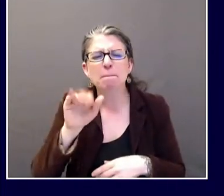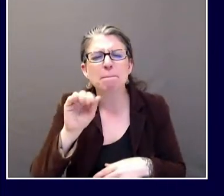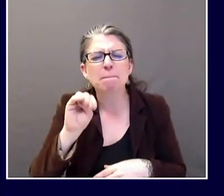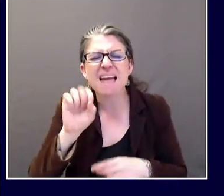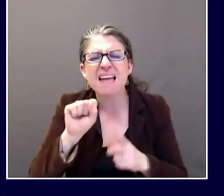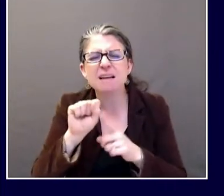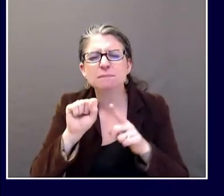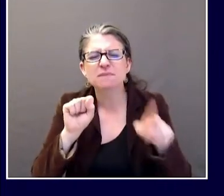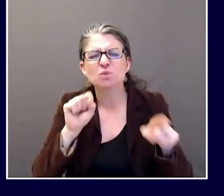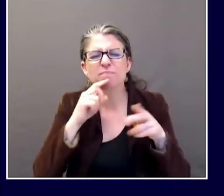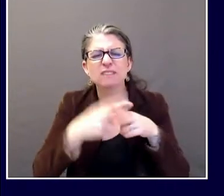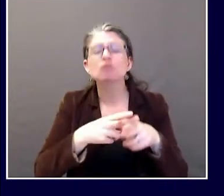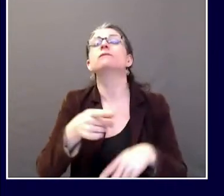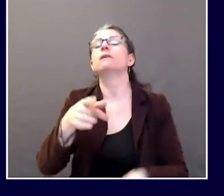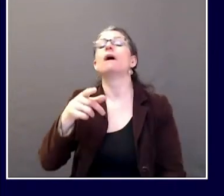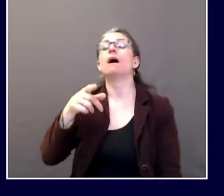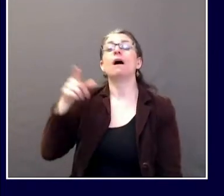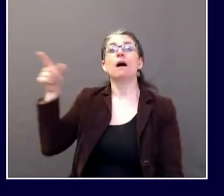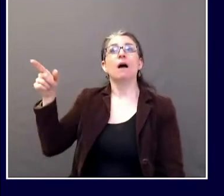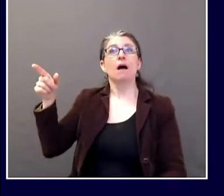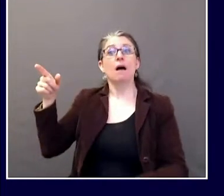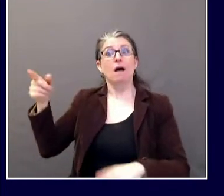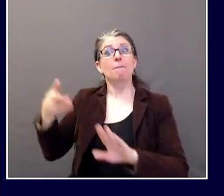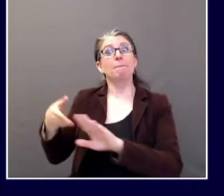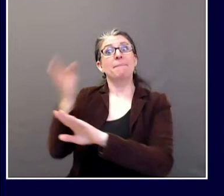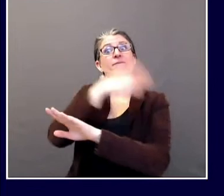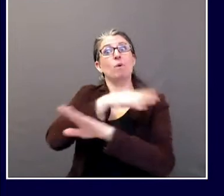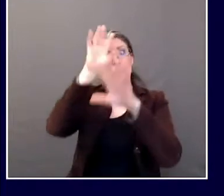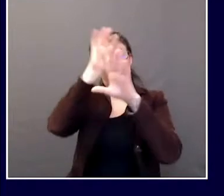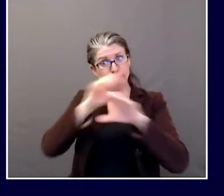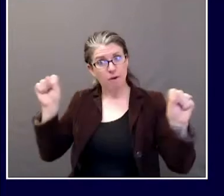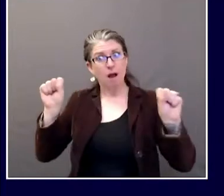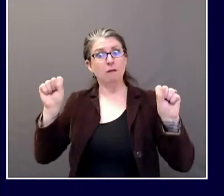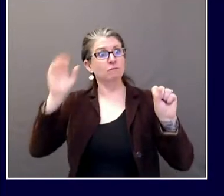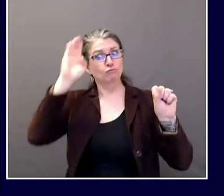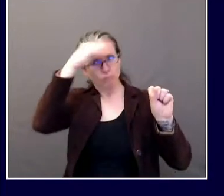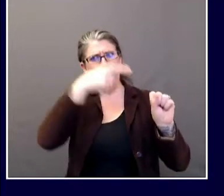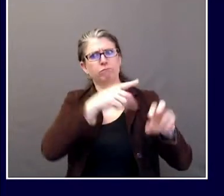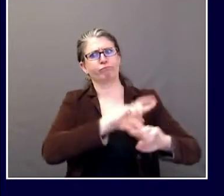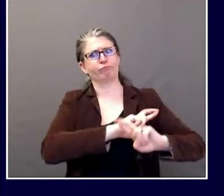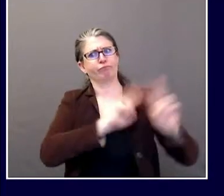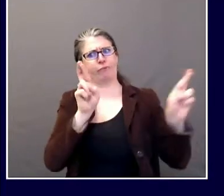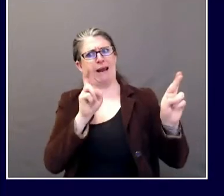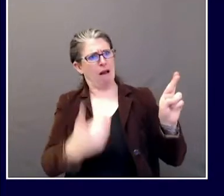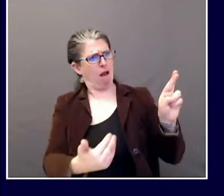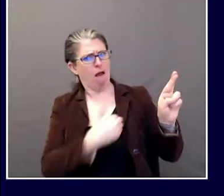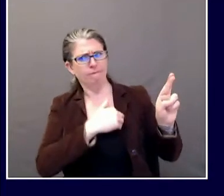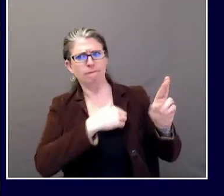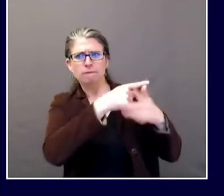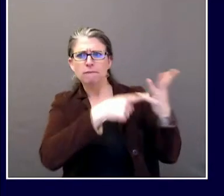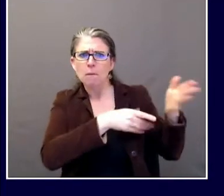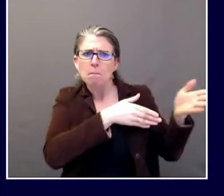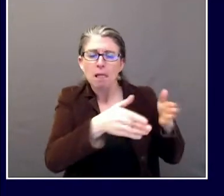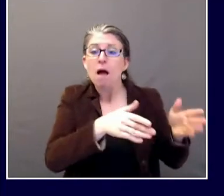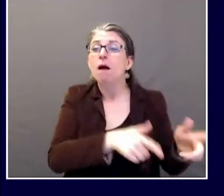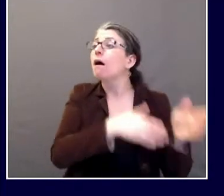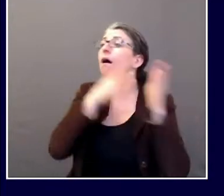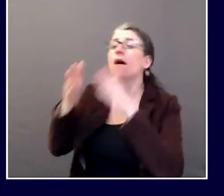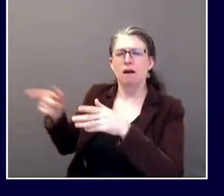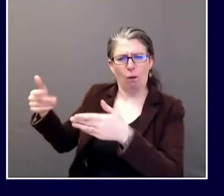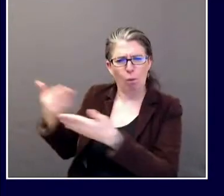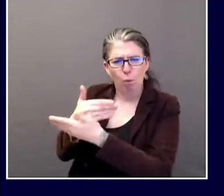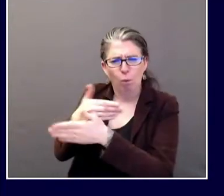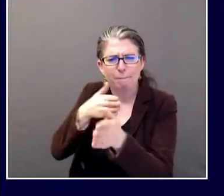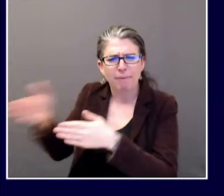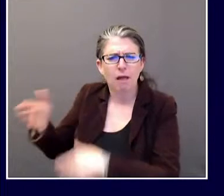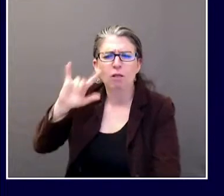very encouraged by what I've seen, heard, and discussed with the new administration. There is a clarity of thought, there is an